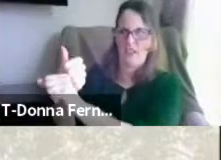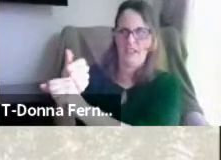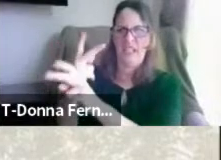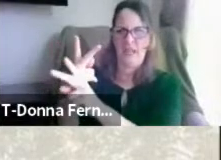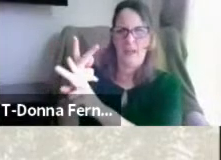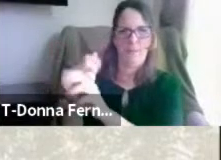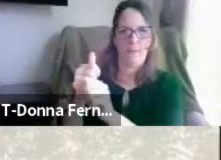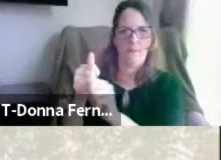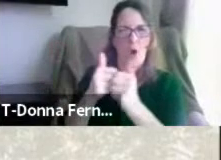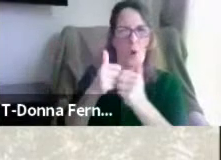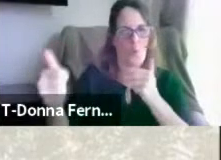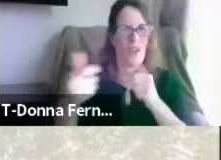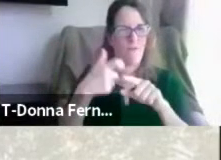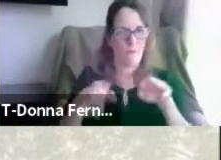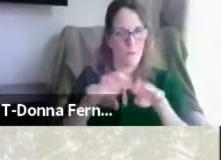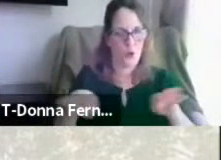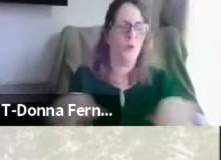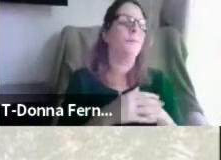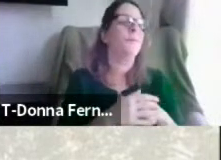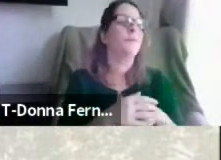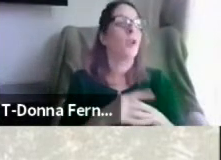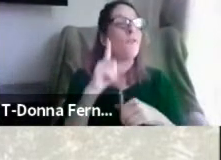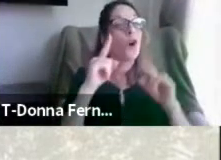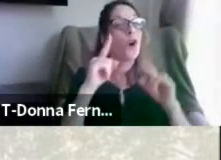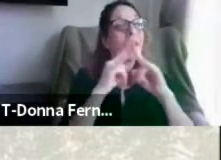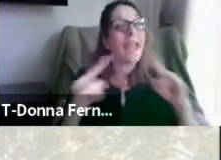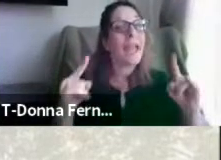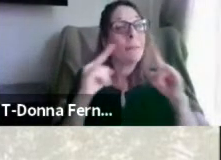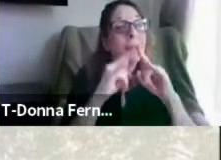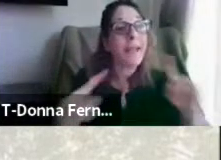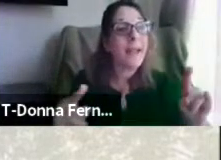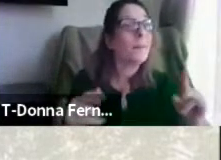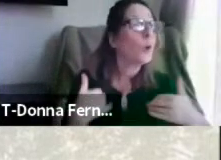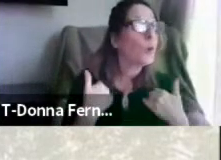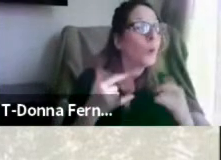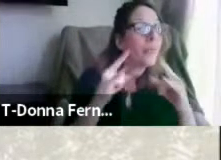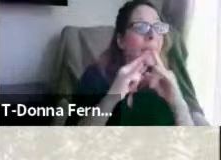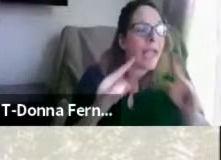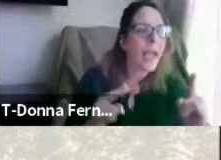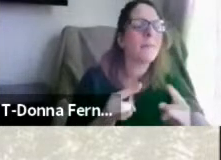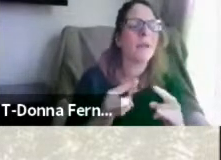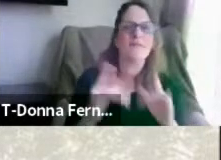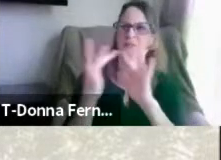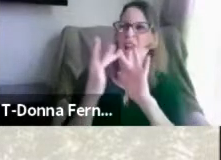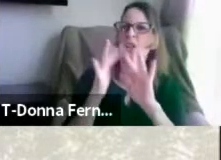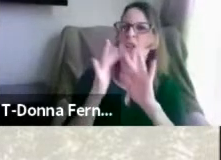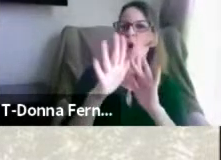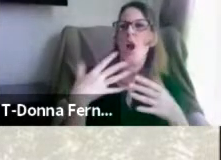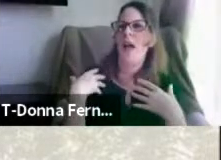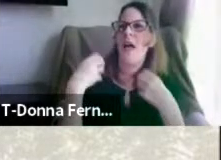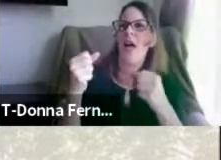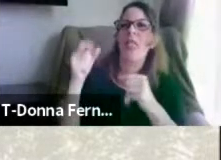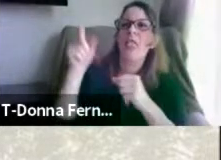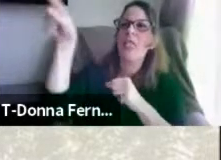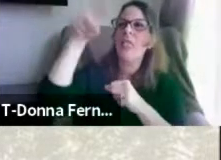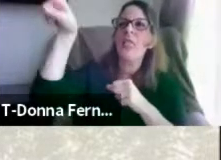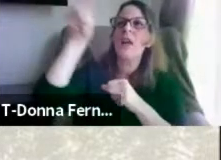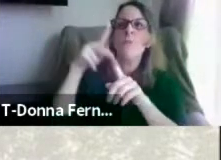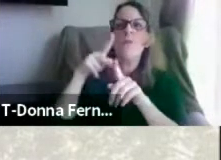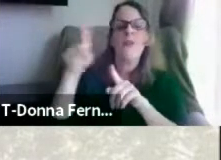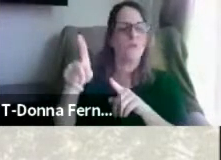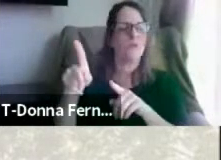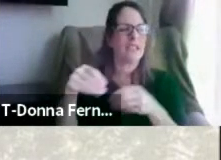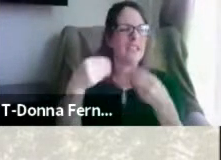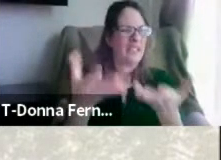When it comes to youth camps and sports, consult your professional, your public health professionals to provide guidance. This is going to be